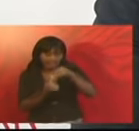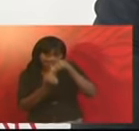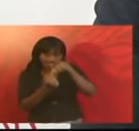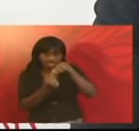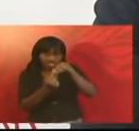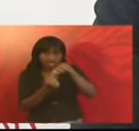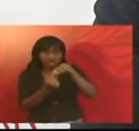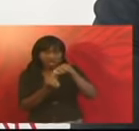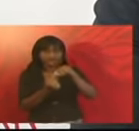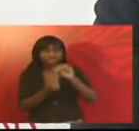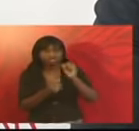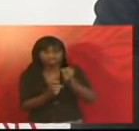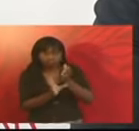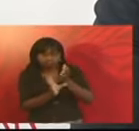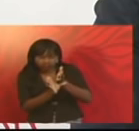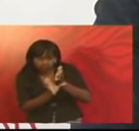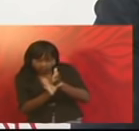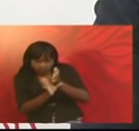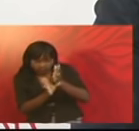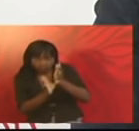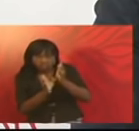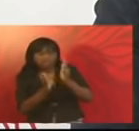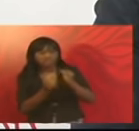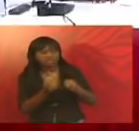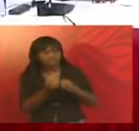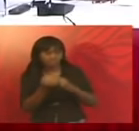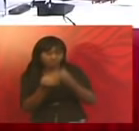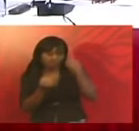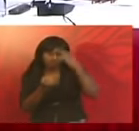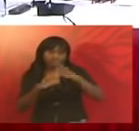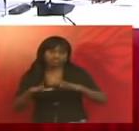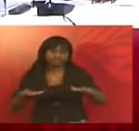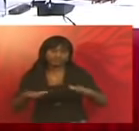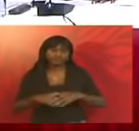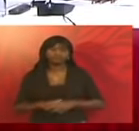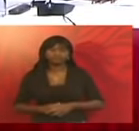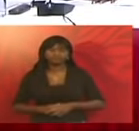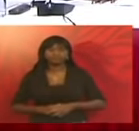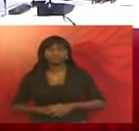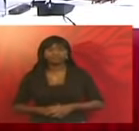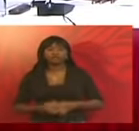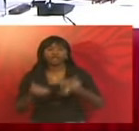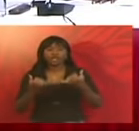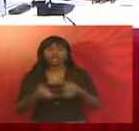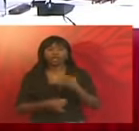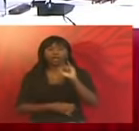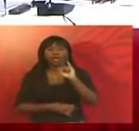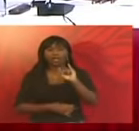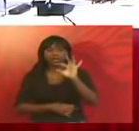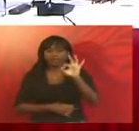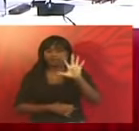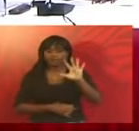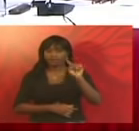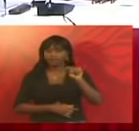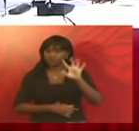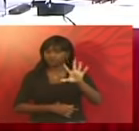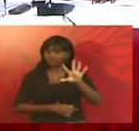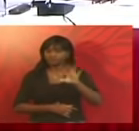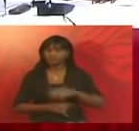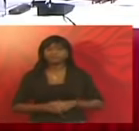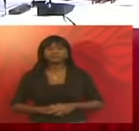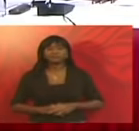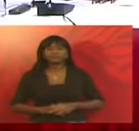psychological support continues. Thank you very much. We now go to I-95.5